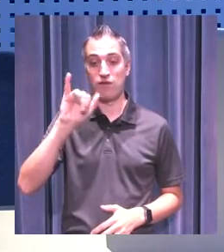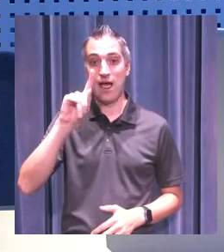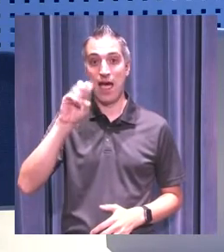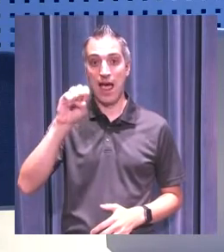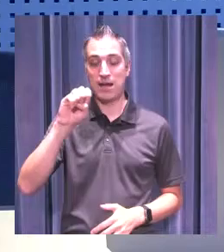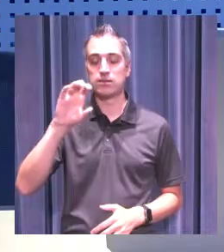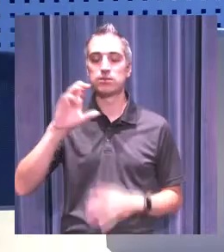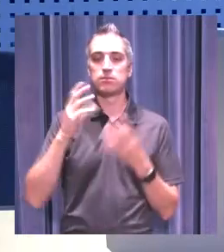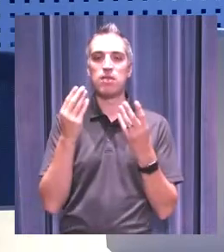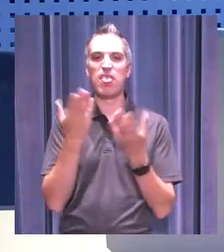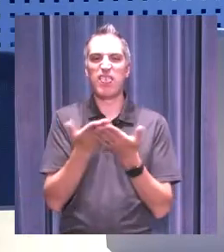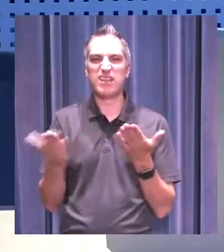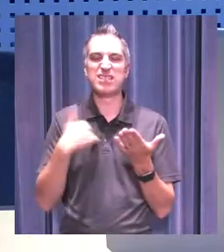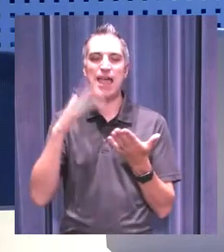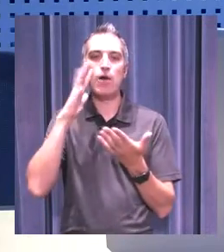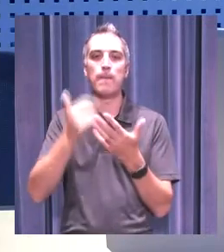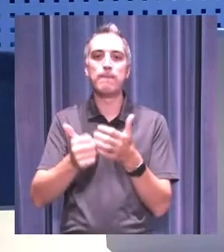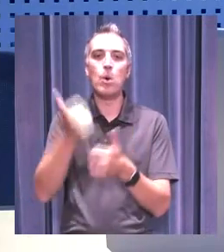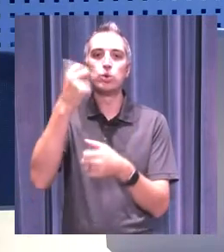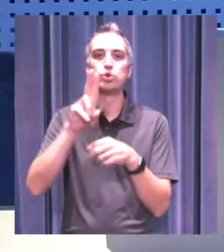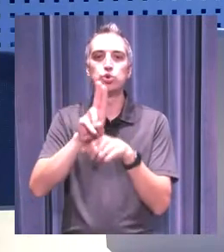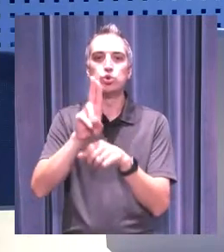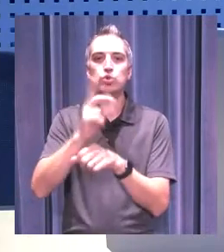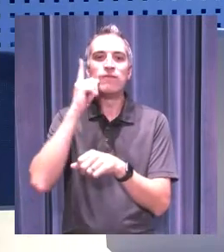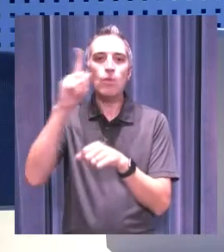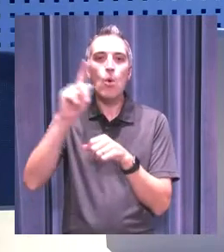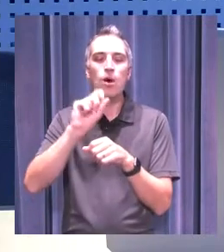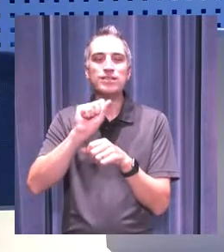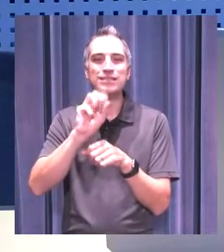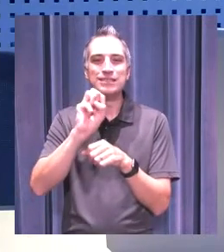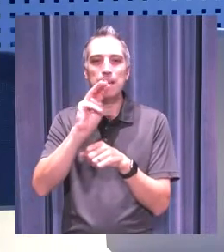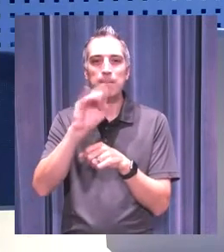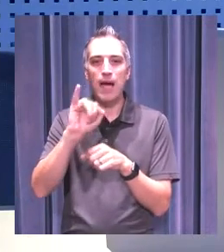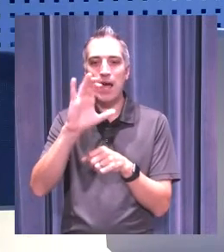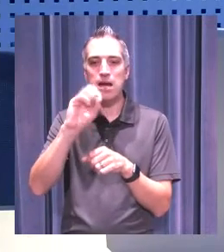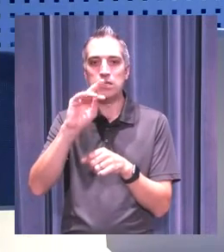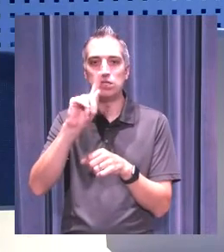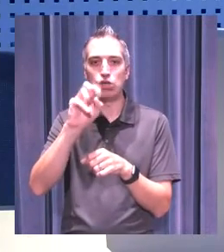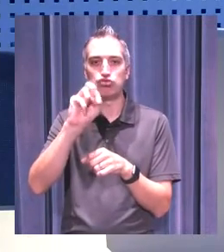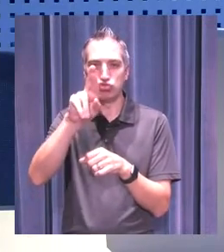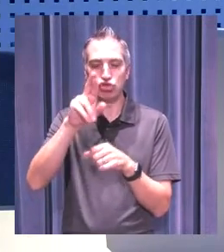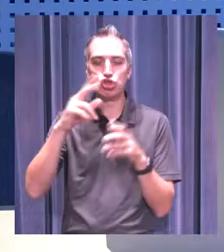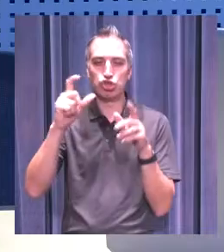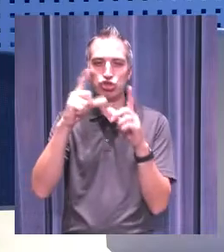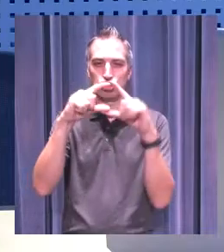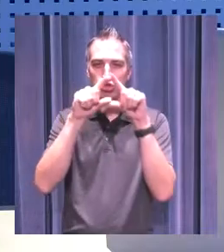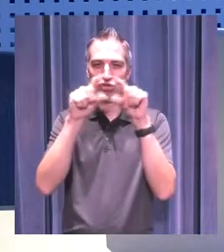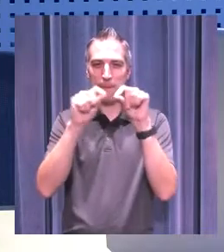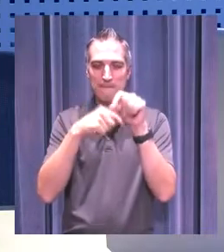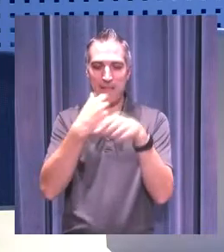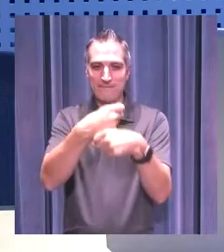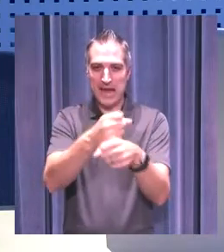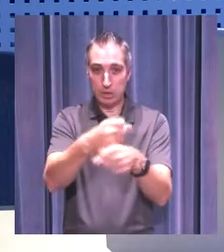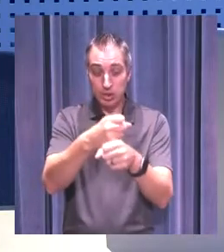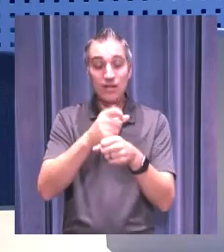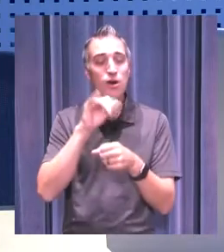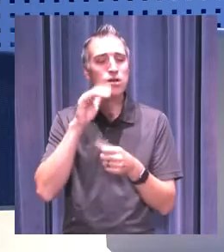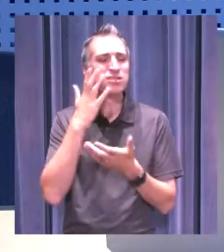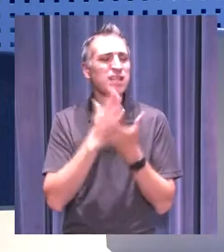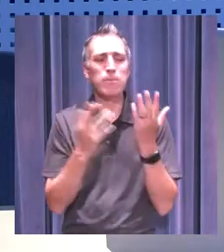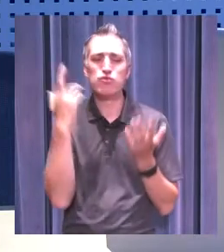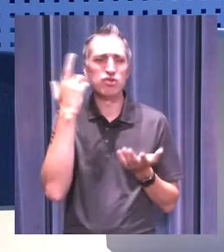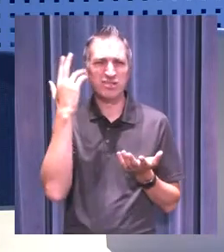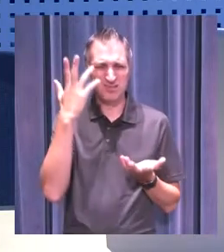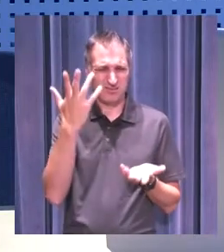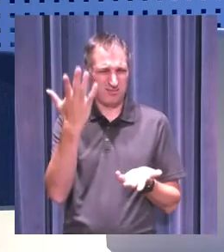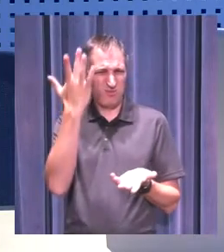main component in the use of semiconductor chip manufacturing. Some of you may ask, why is this a real concern? PFAS